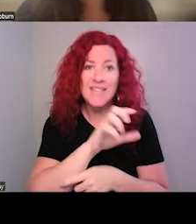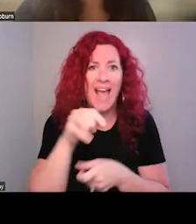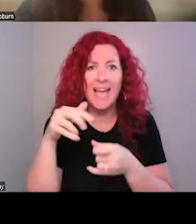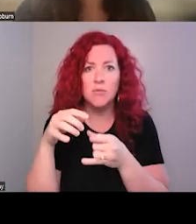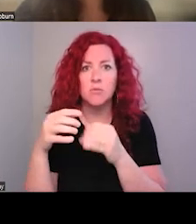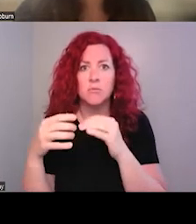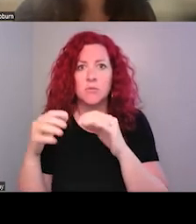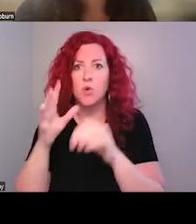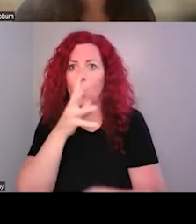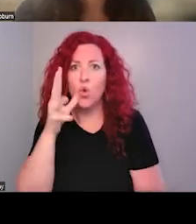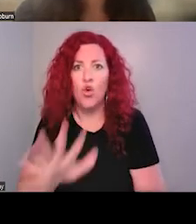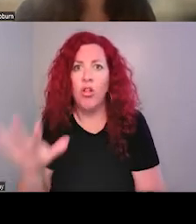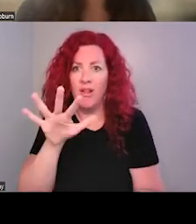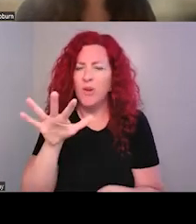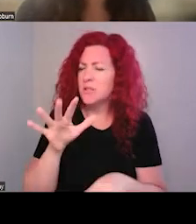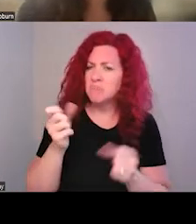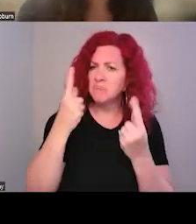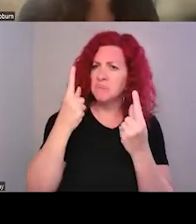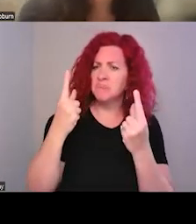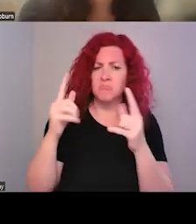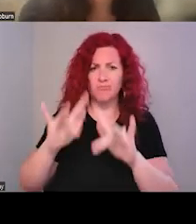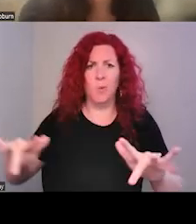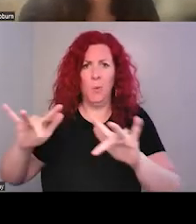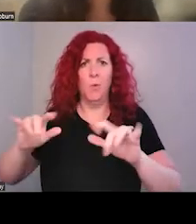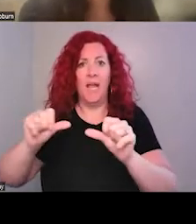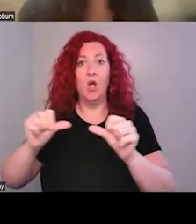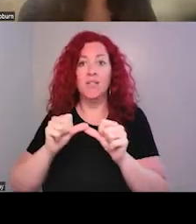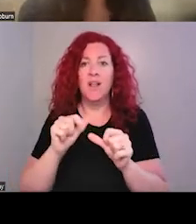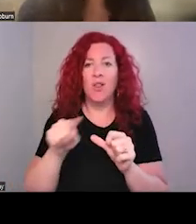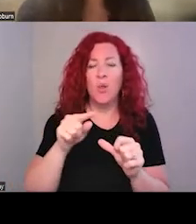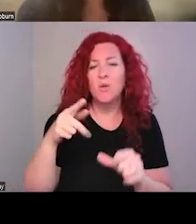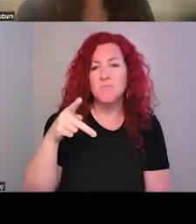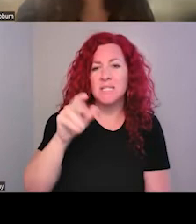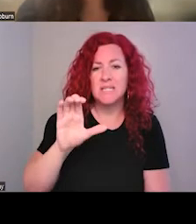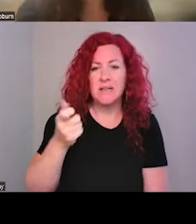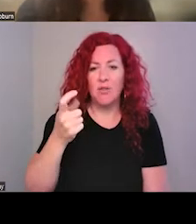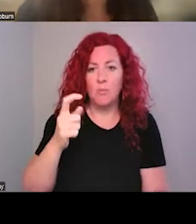primary care physicians in rural areas is they tend to be older. They tend to be